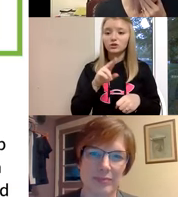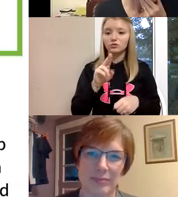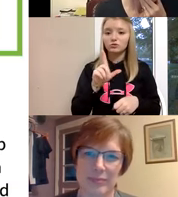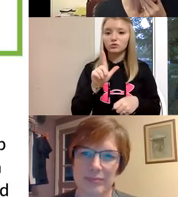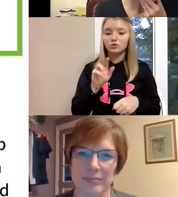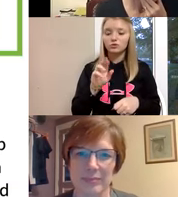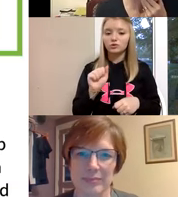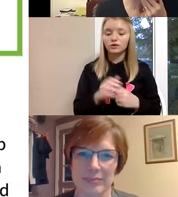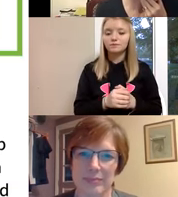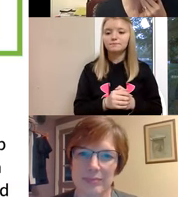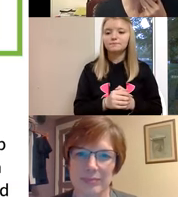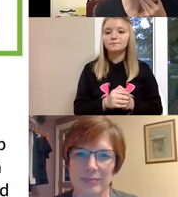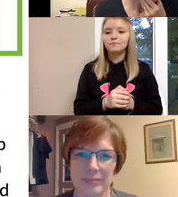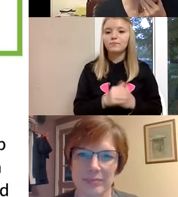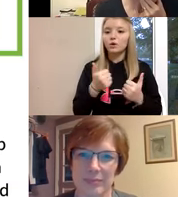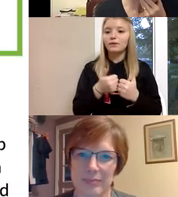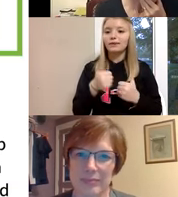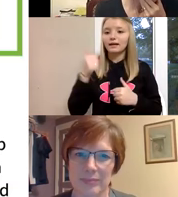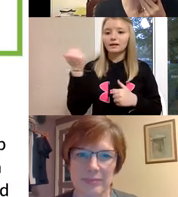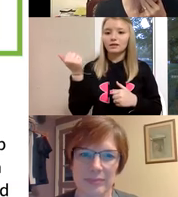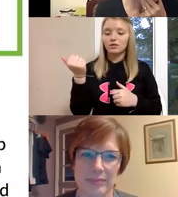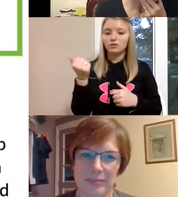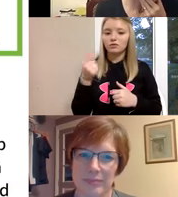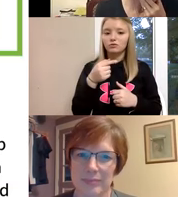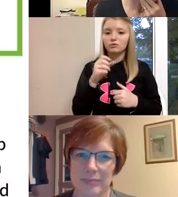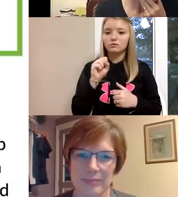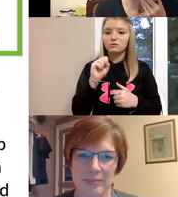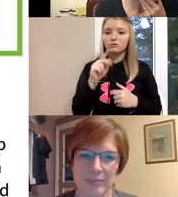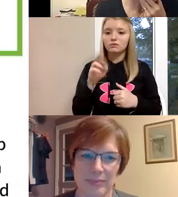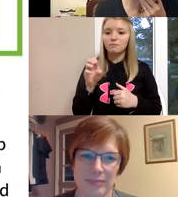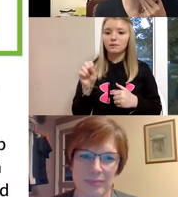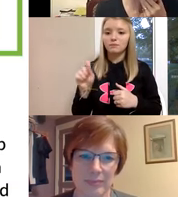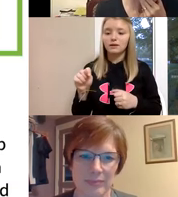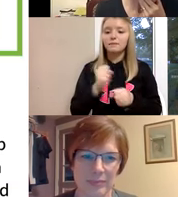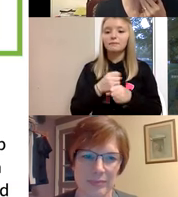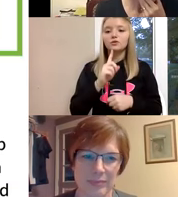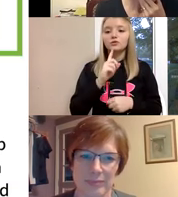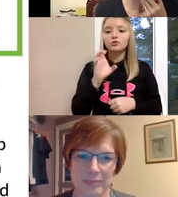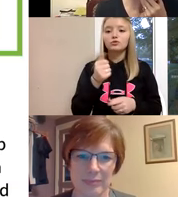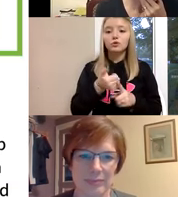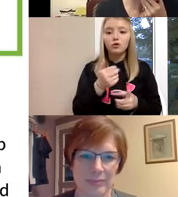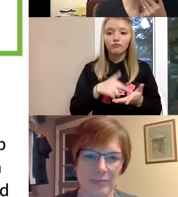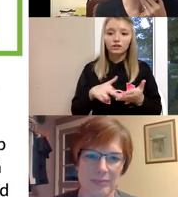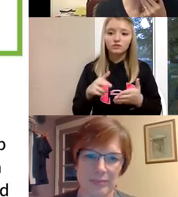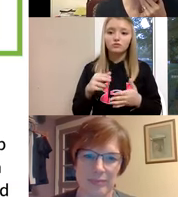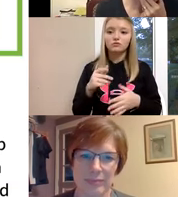as with any supplement, you need to make sure that you do your research and you feel comfortable using that.